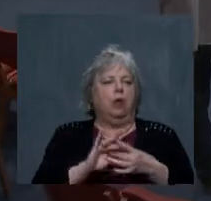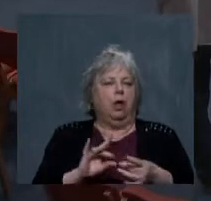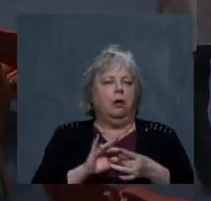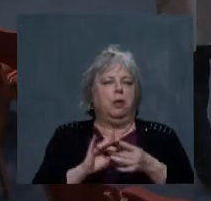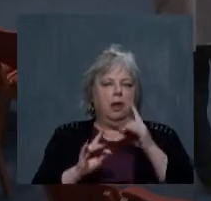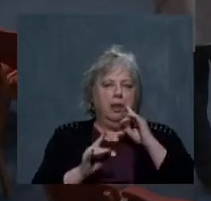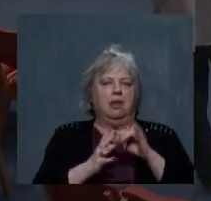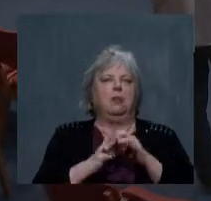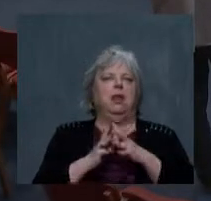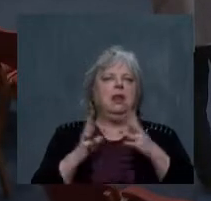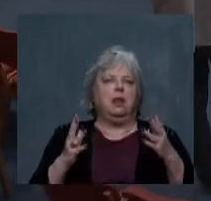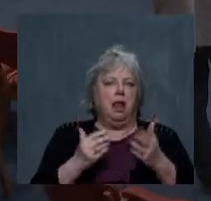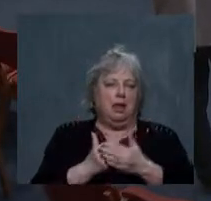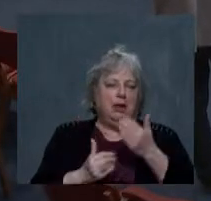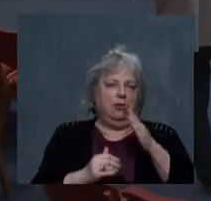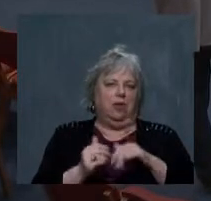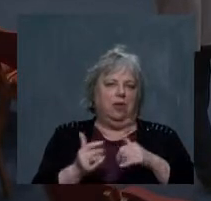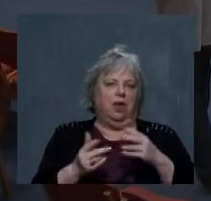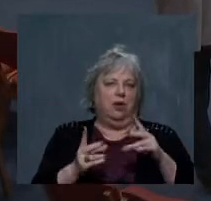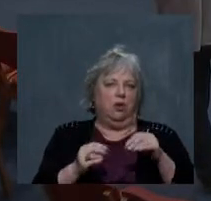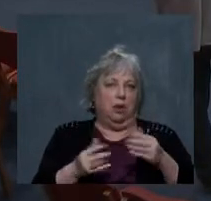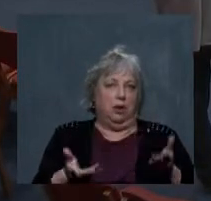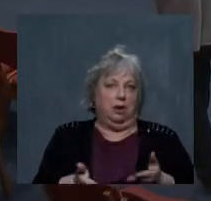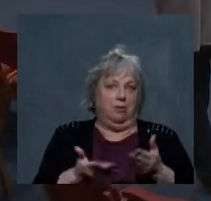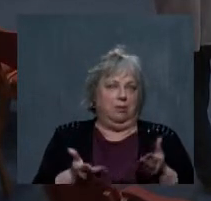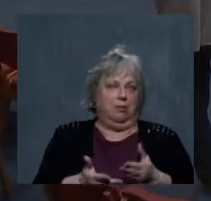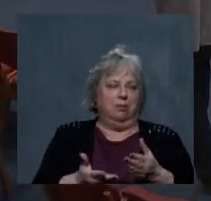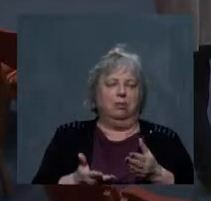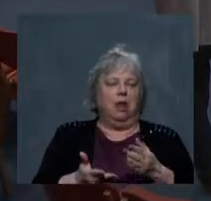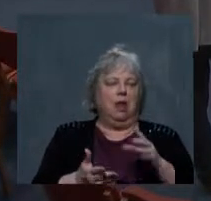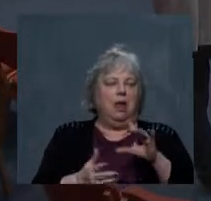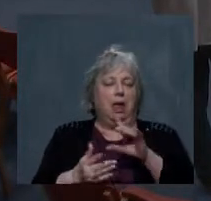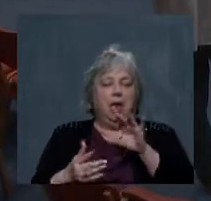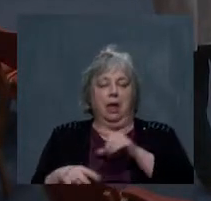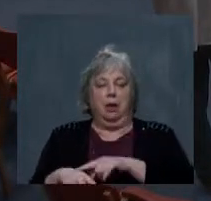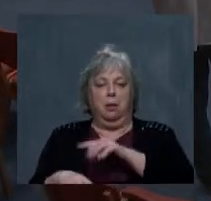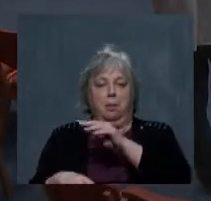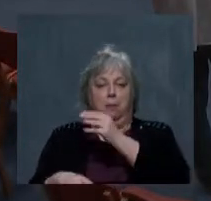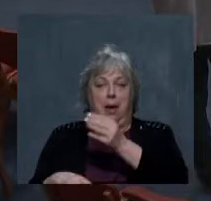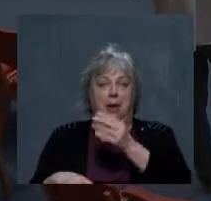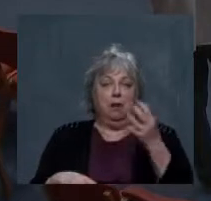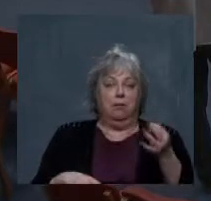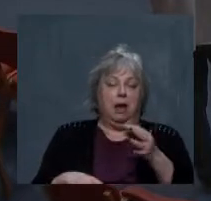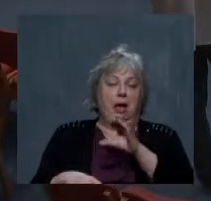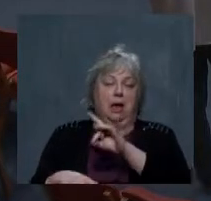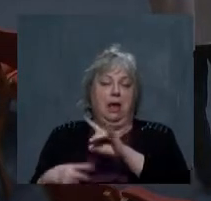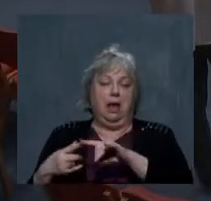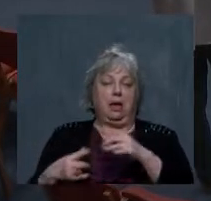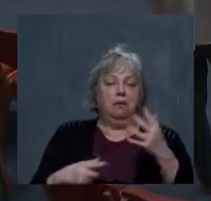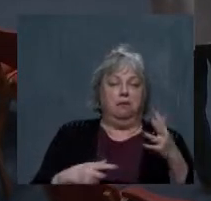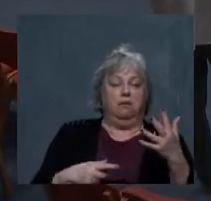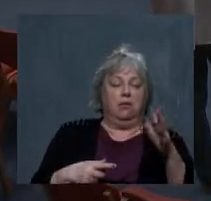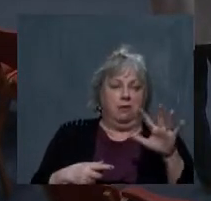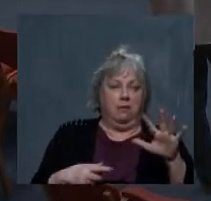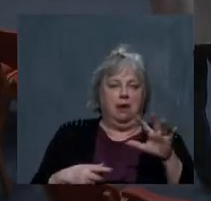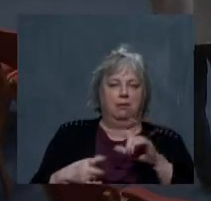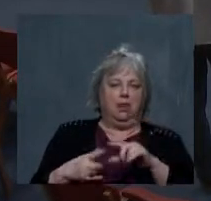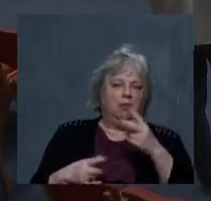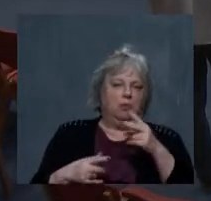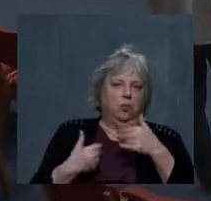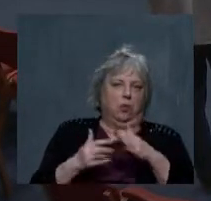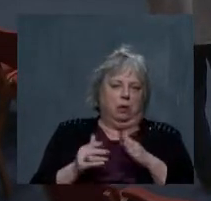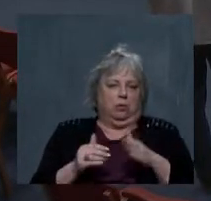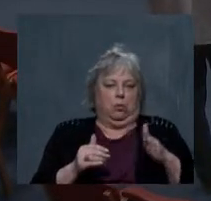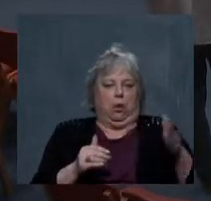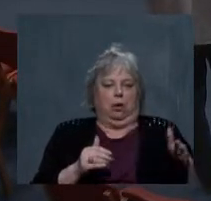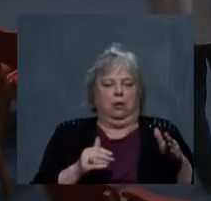that'd be a whole lot easier than trying to do Absolutely. It here. So, sounds good. 8 to 5, Monday through Friday, 723 West Markham, which is 2 blocks to the